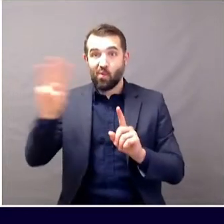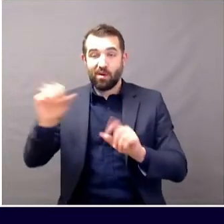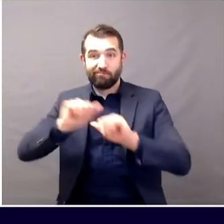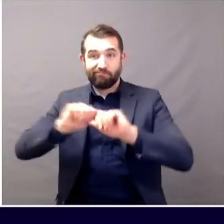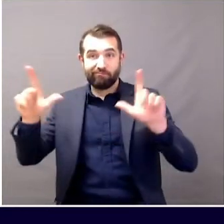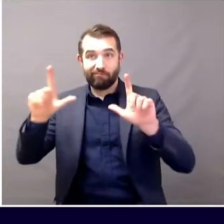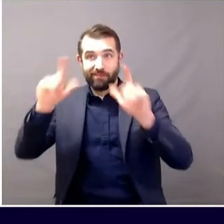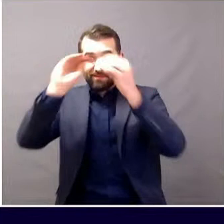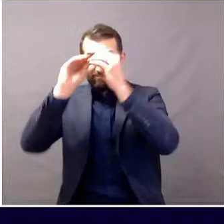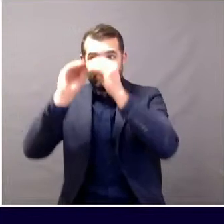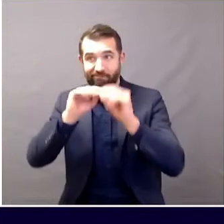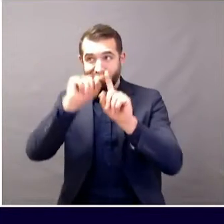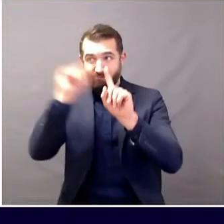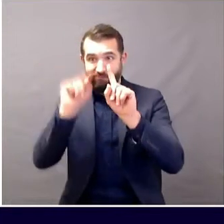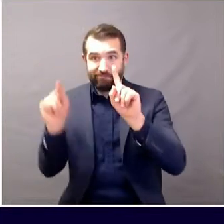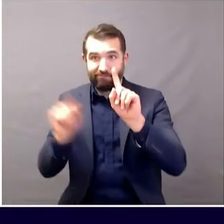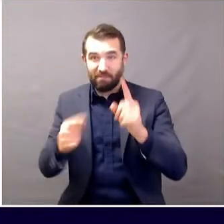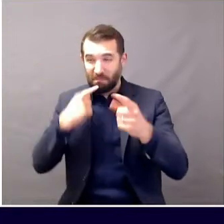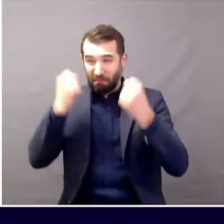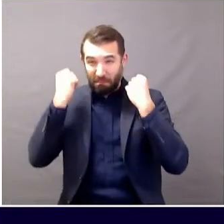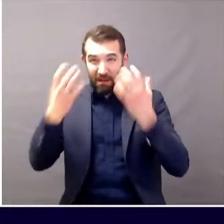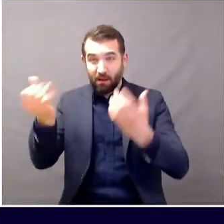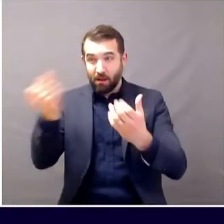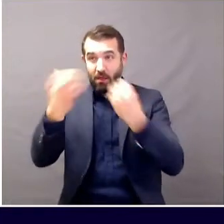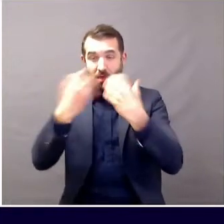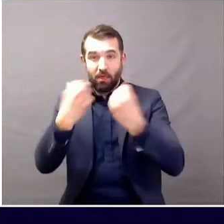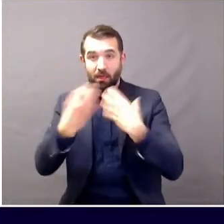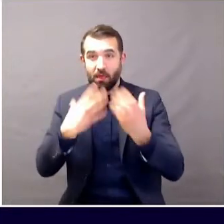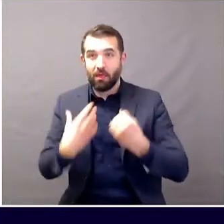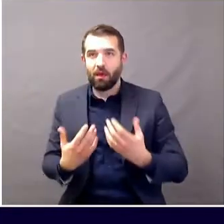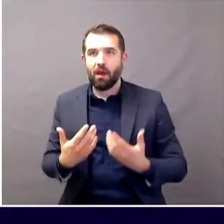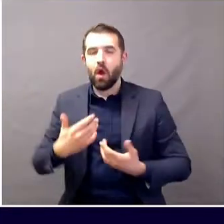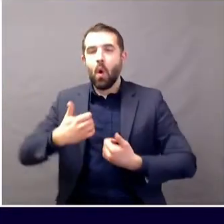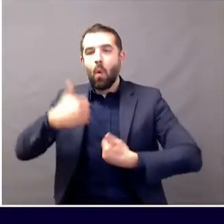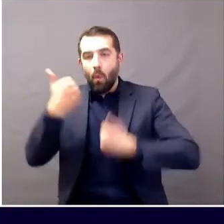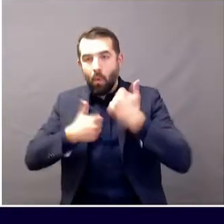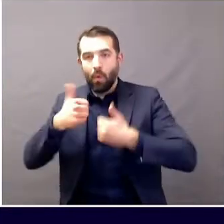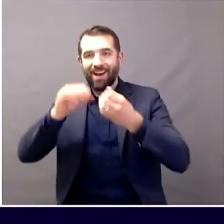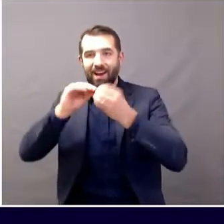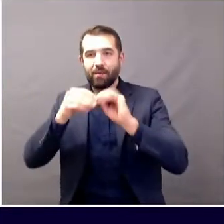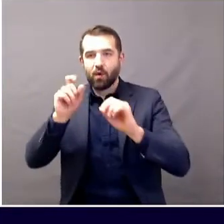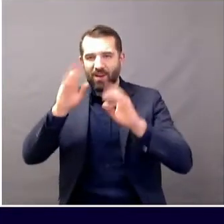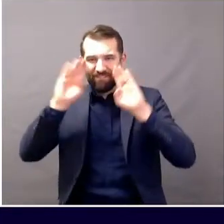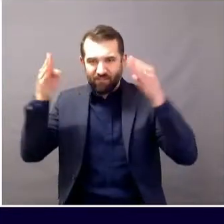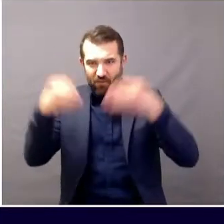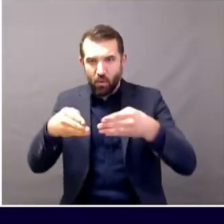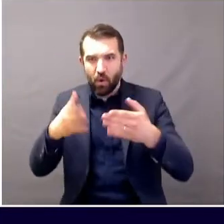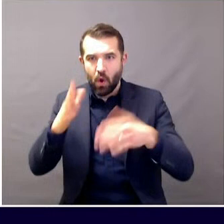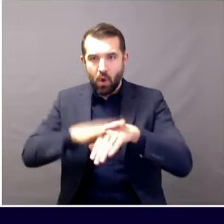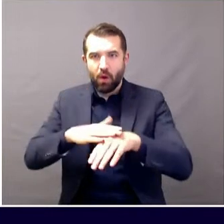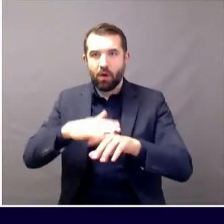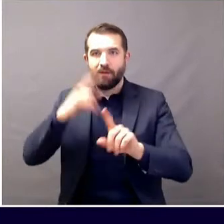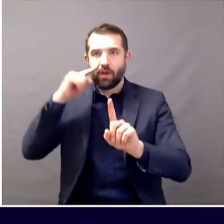should Mainers be looking at for an accurate representation of what's happening with the virus day to day versus,